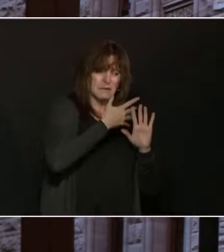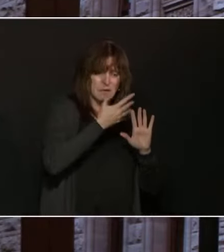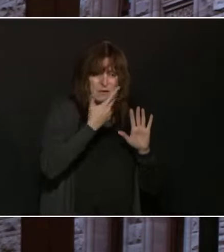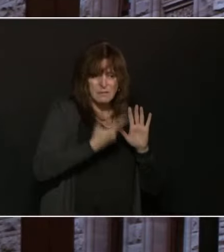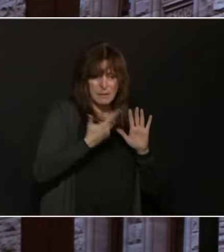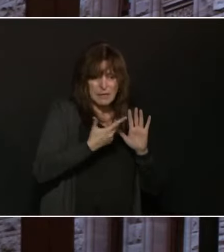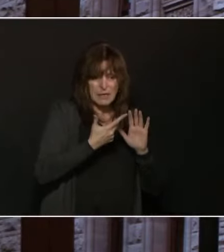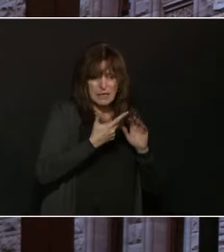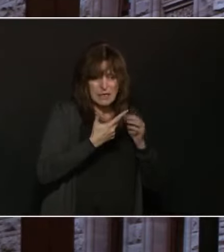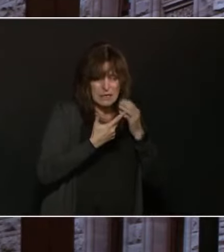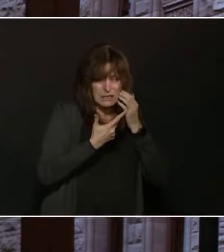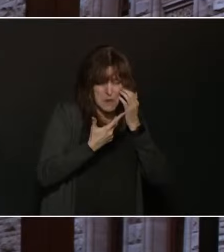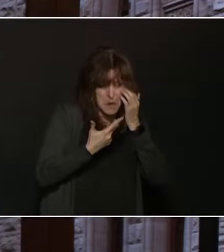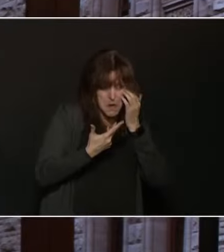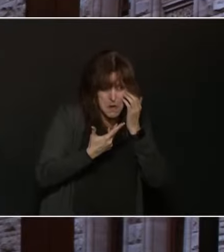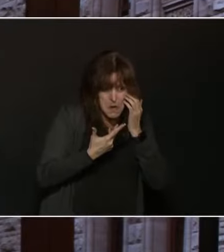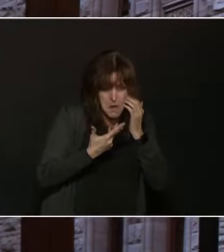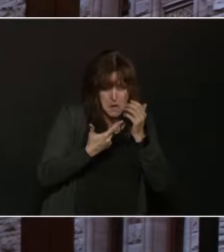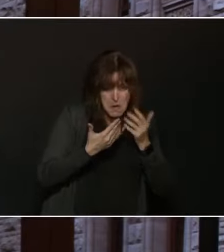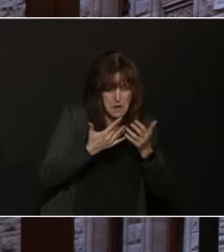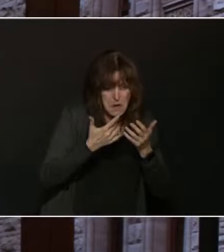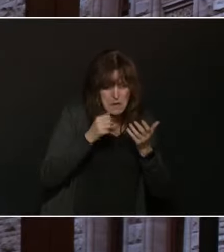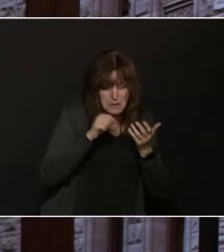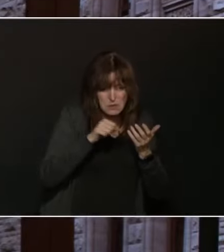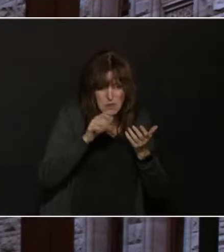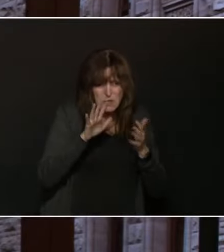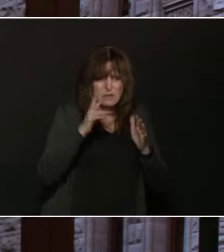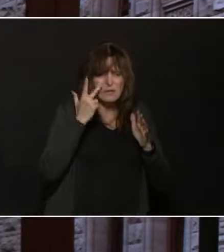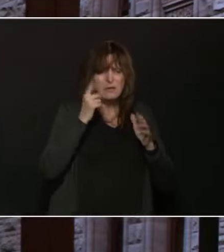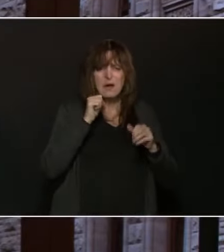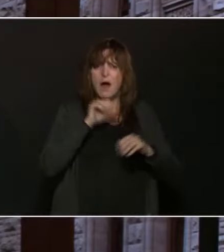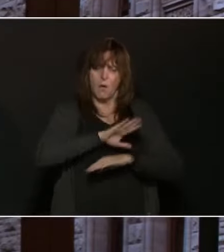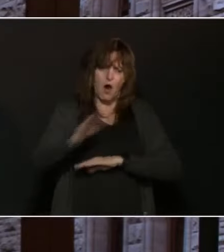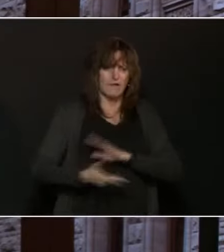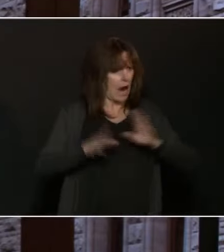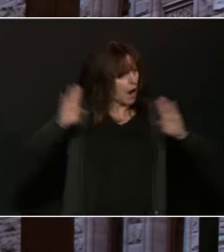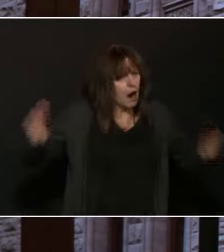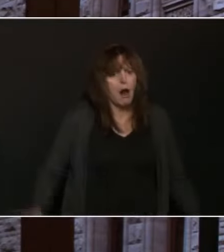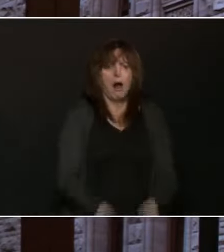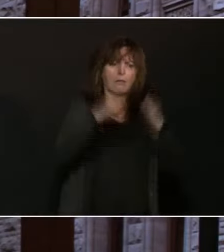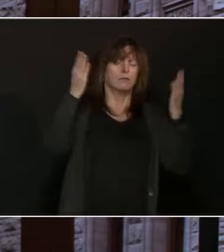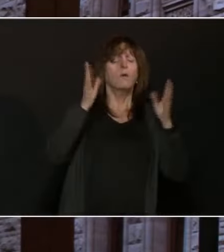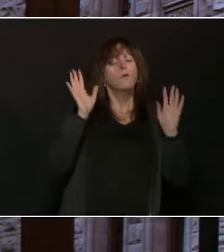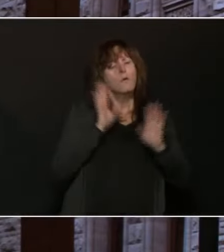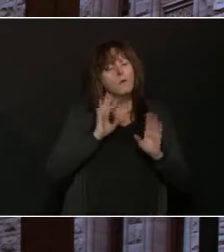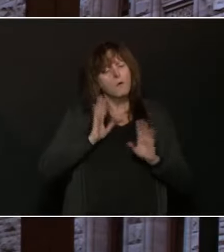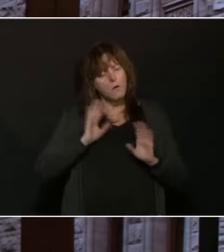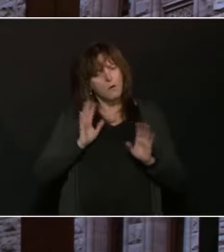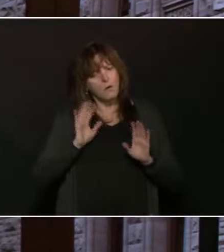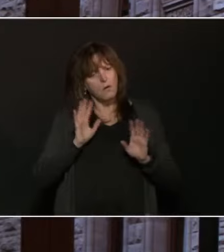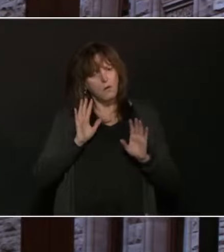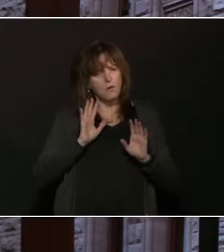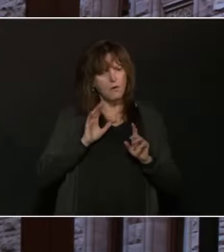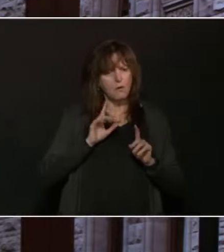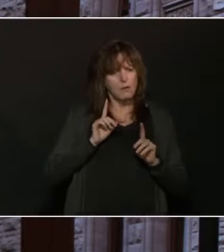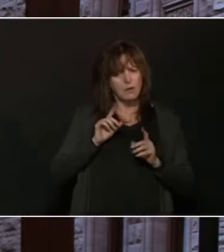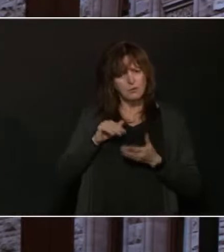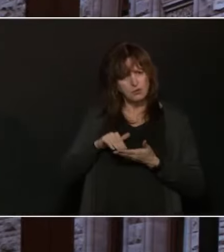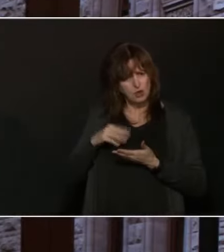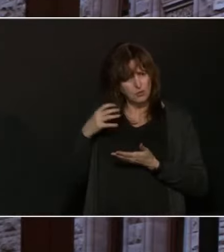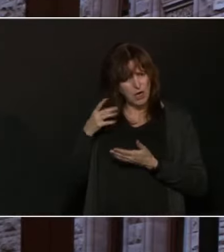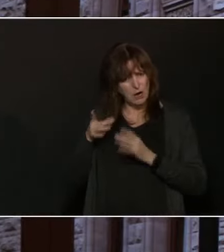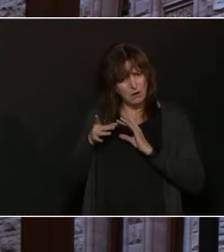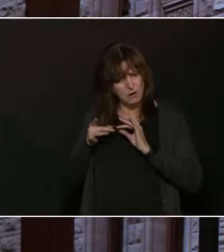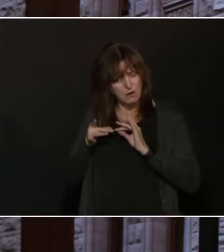And that's what Dr. Brown was alluding to with concern. If you relax the measures too much, and if everybody does